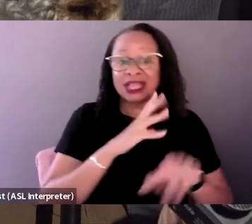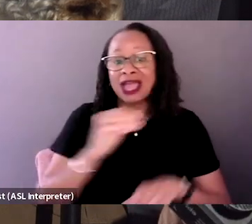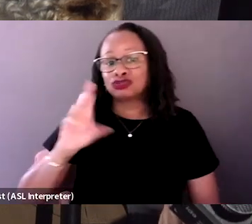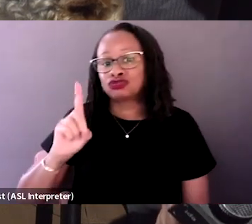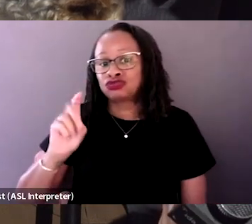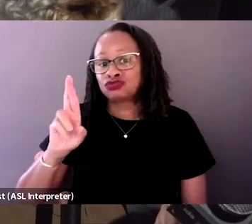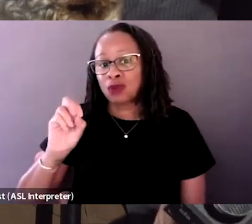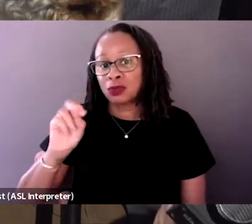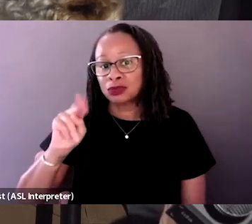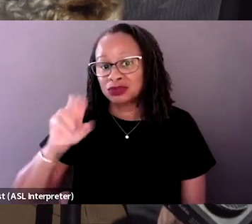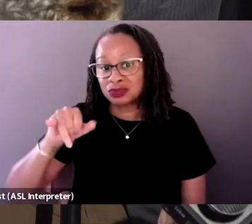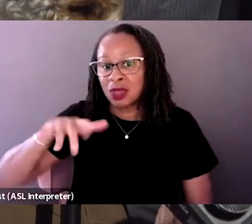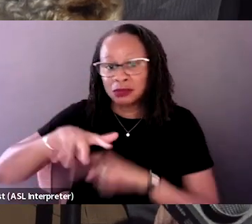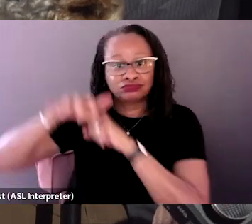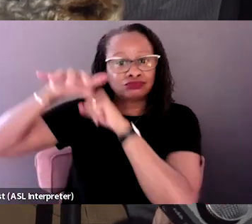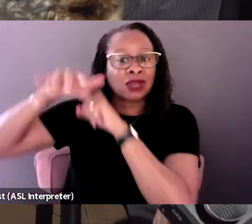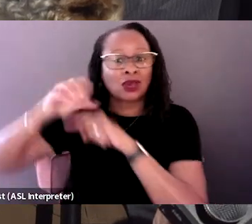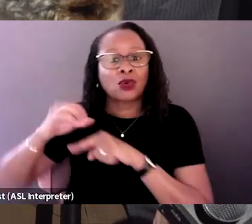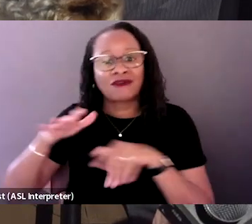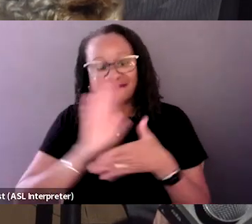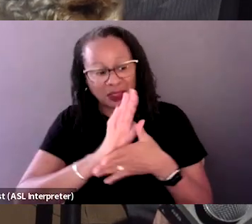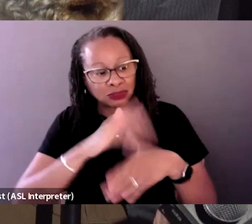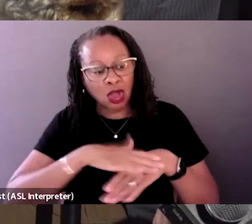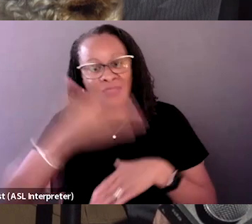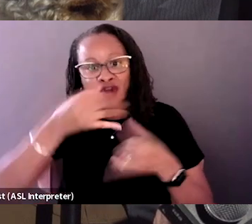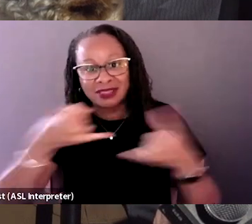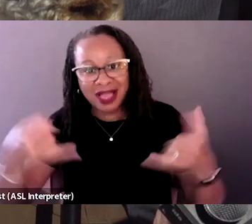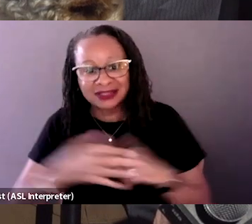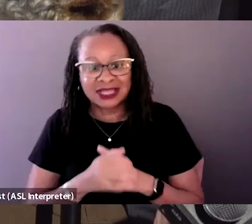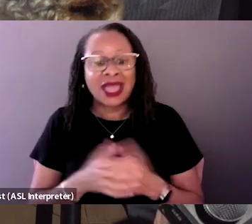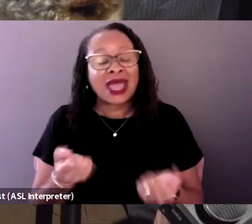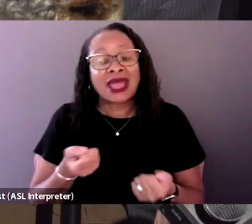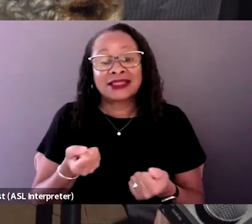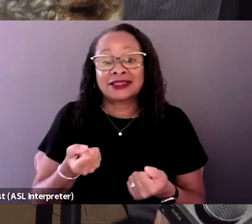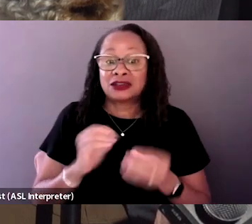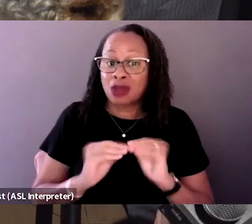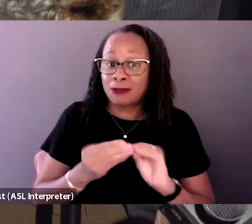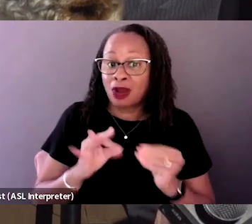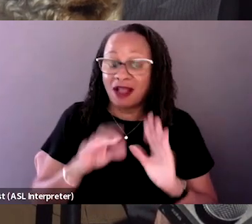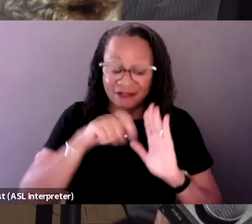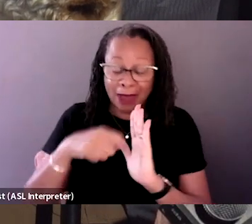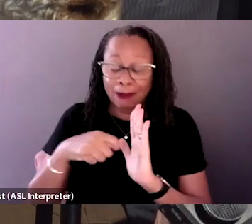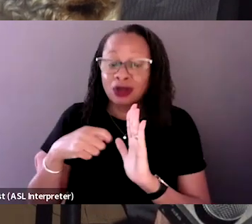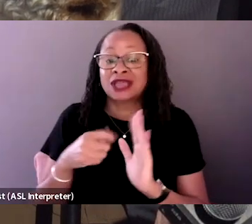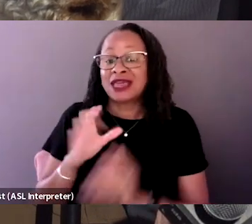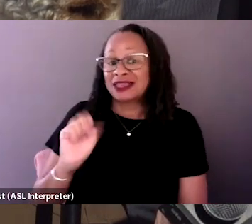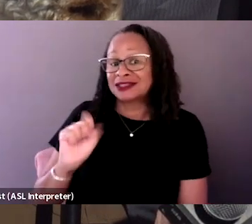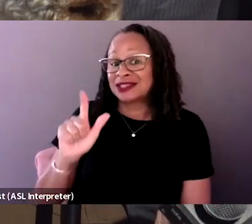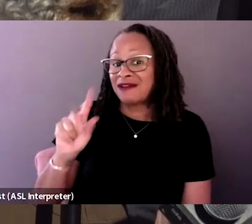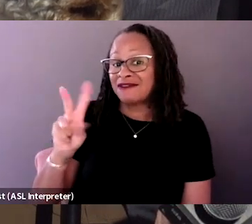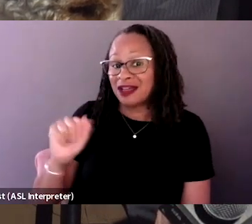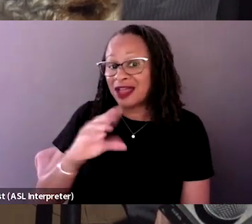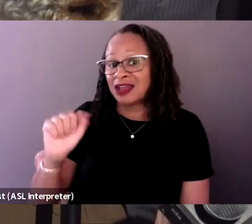and drones that were filming the activities on the front line, and a number of cameras that Slava and Andrey were, so